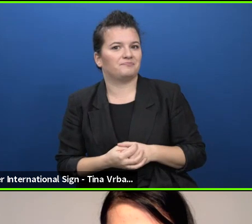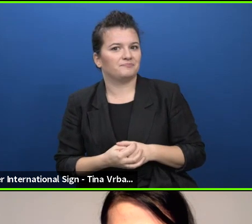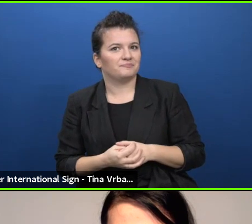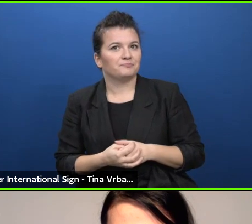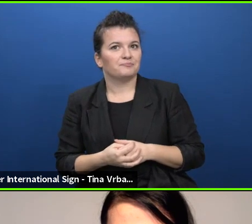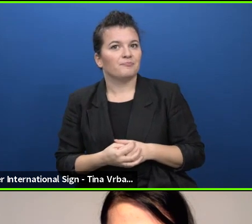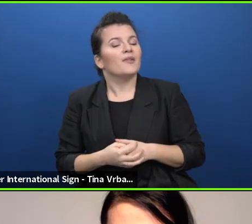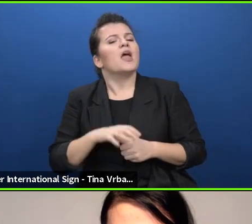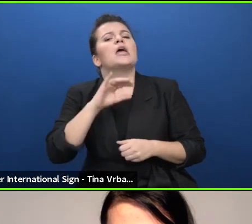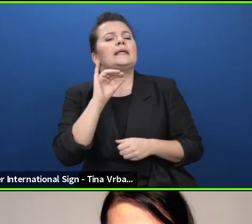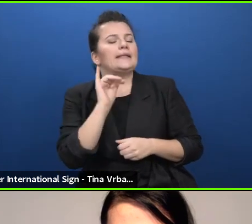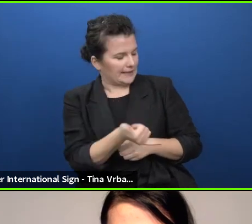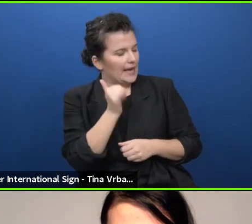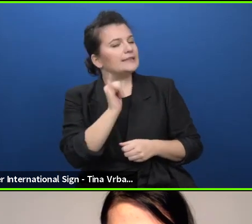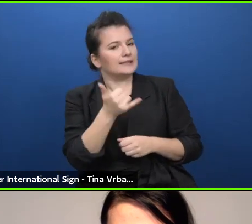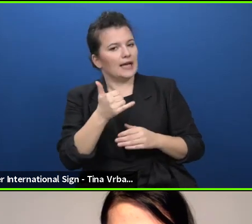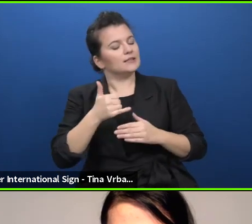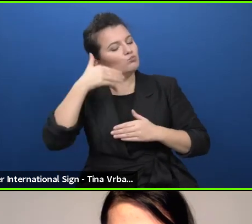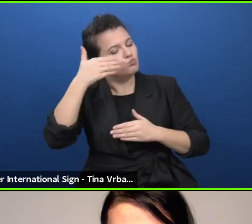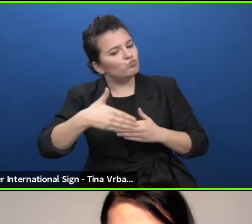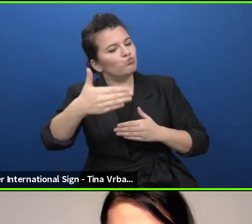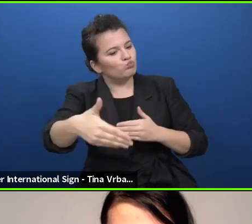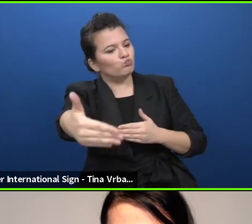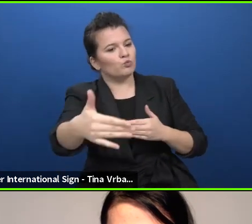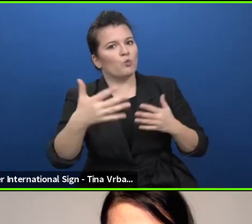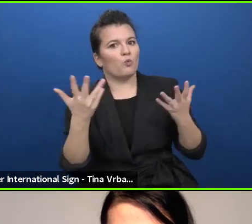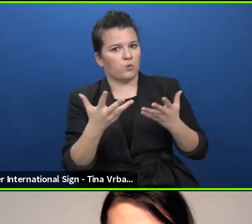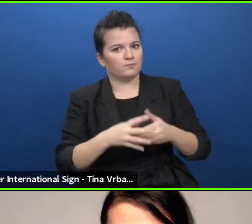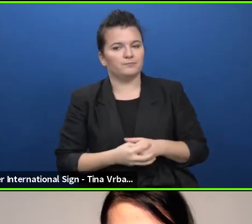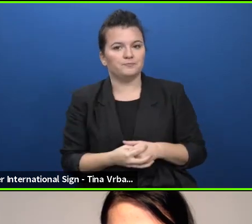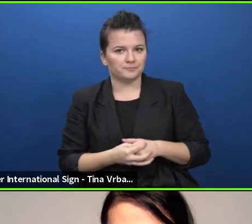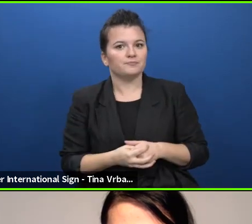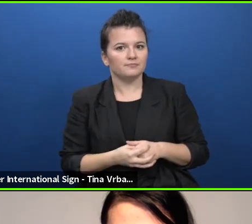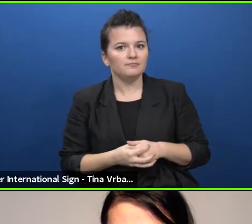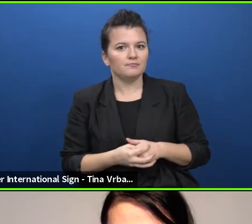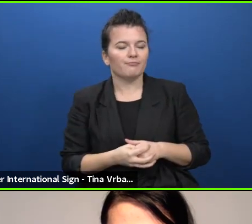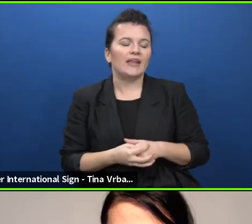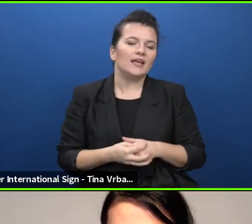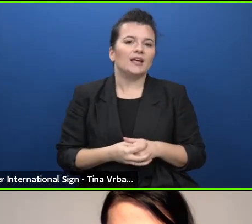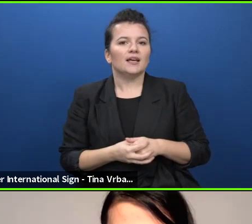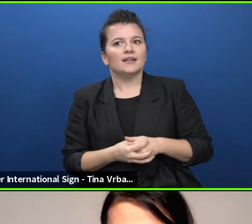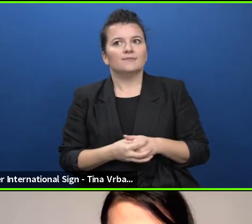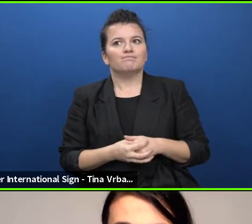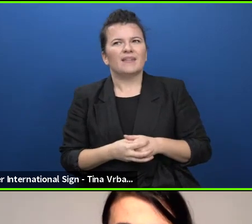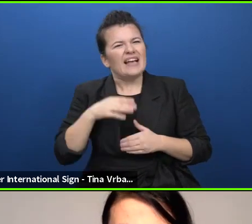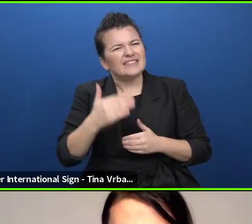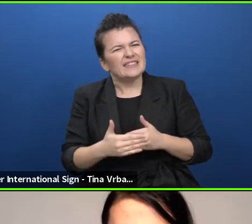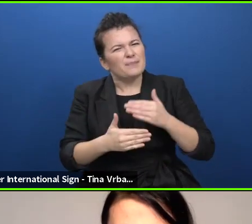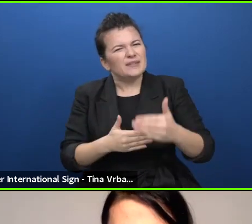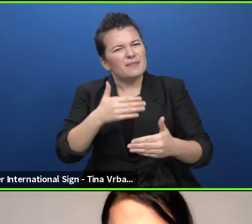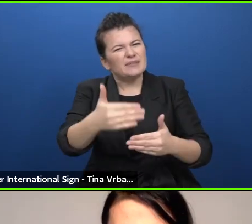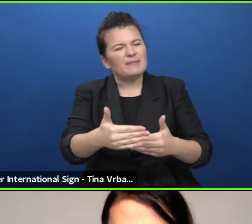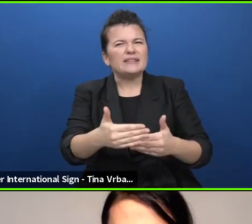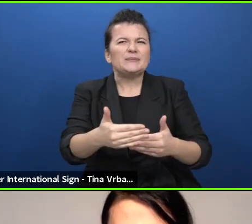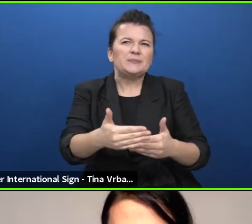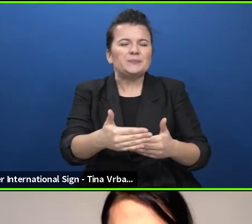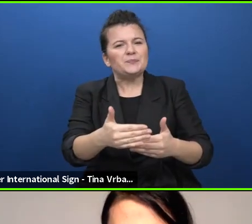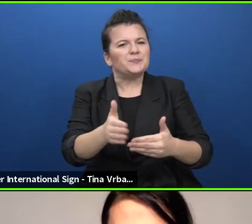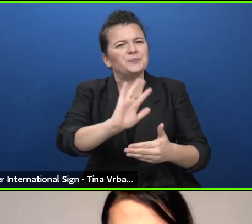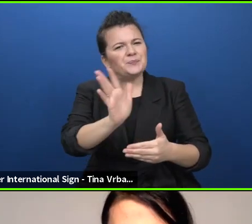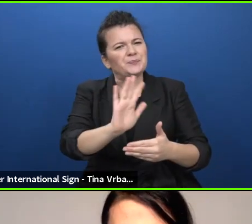obviously, the future steps. I mean, I want to put it that way. This is